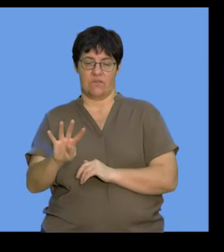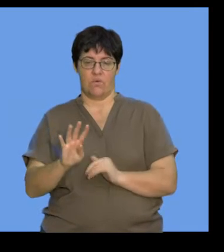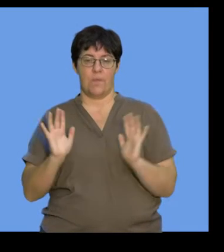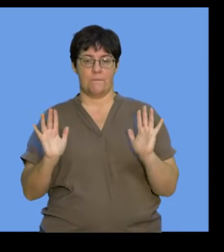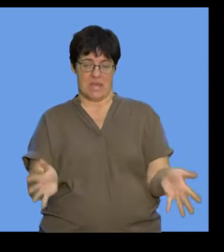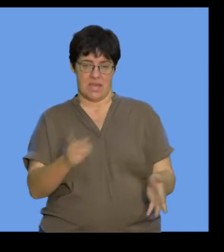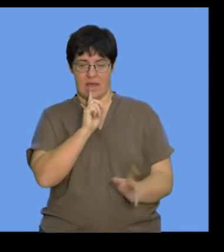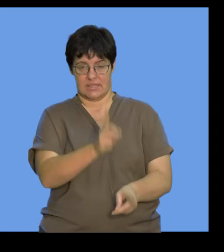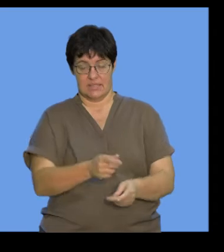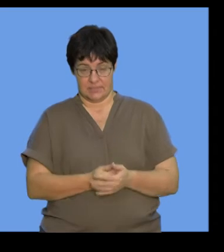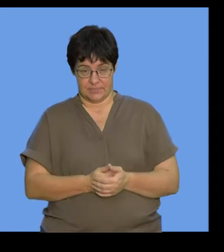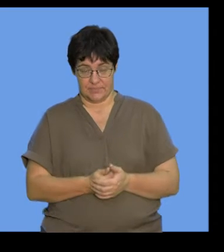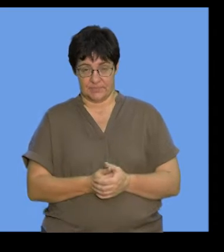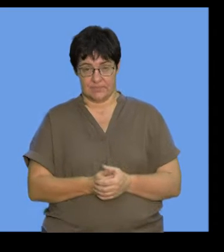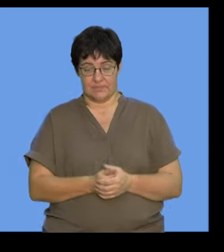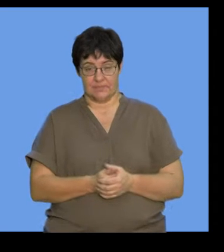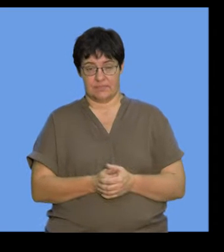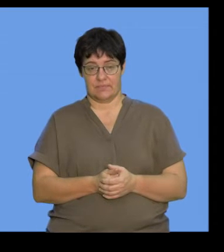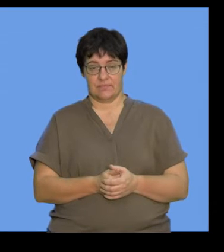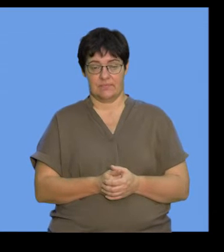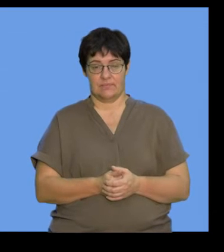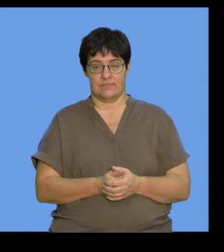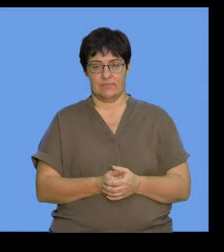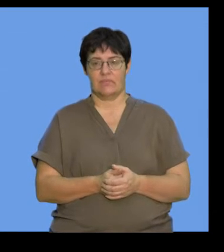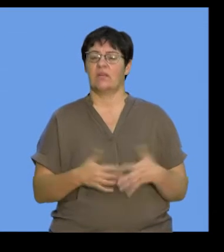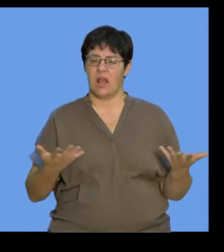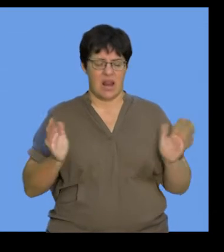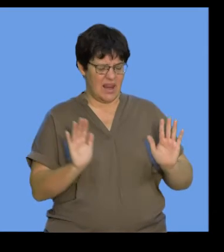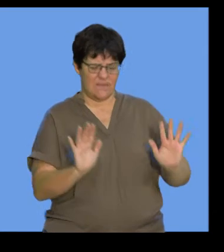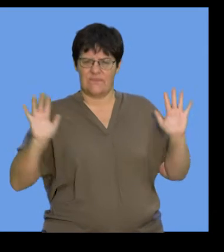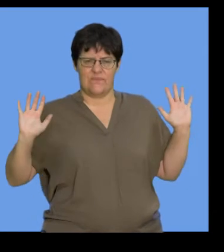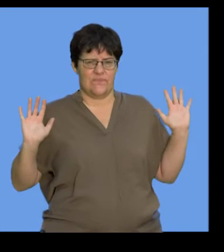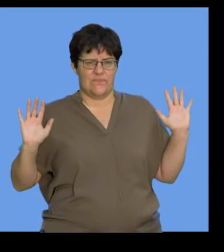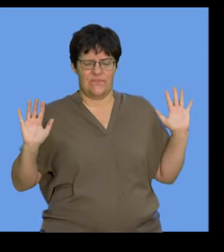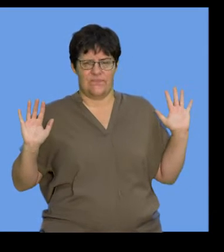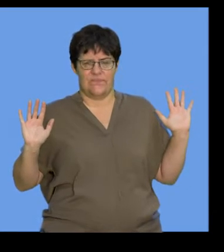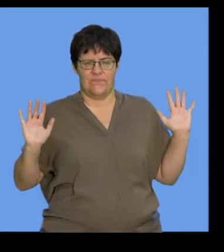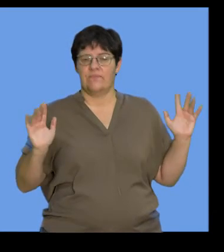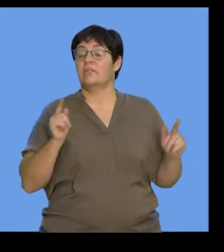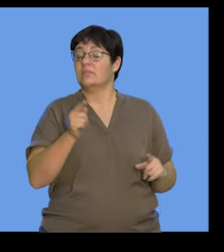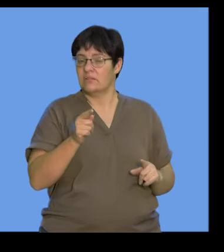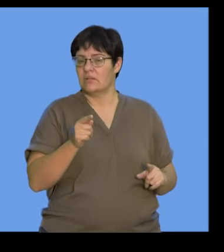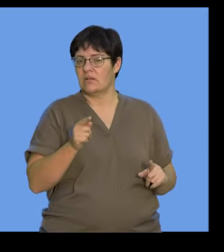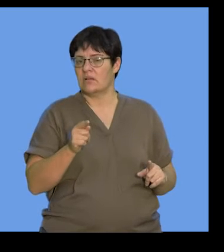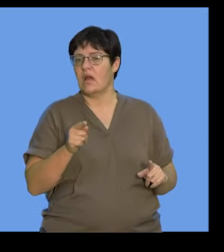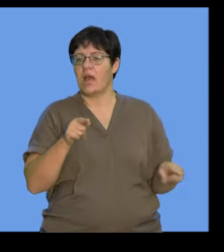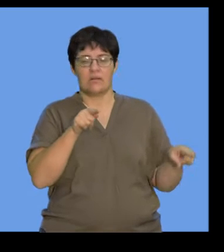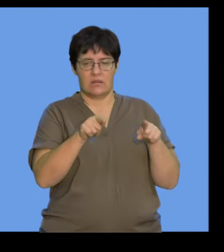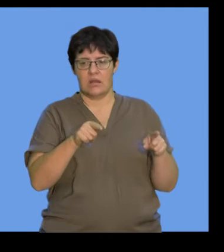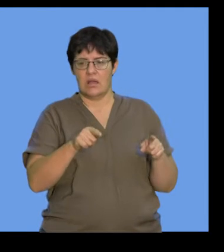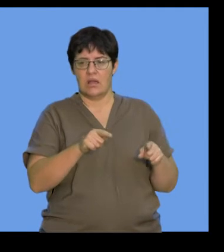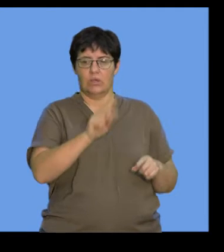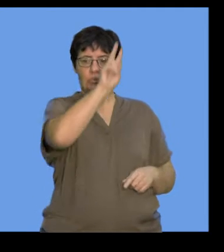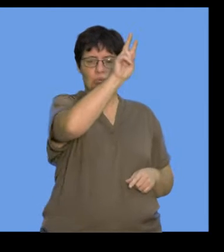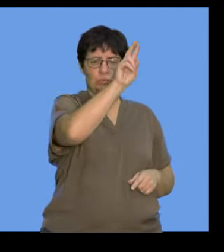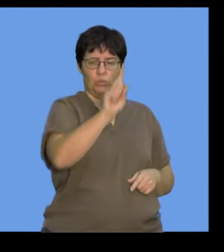10y minus 4. And that becomes my final answer. And then you just leave it there. Remember, these are not